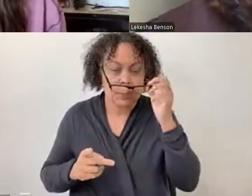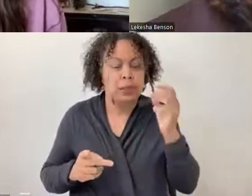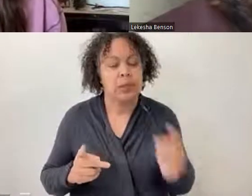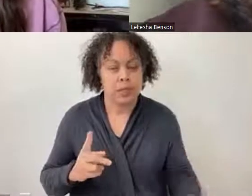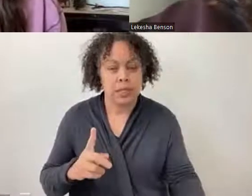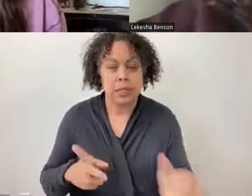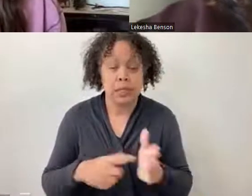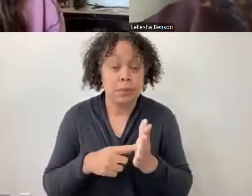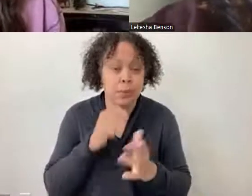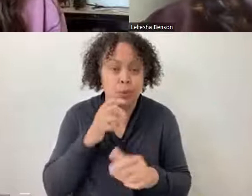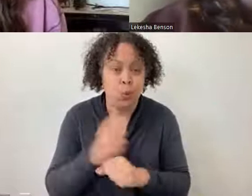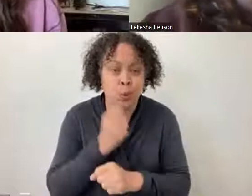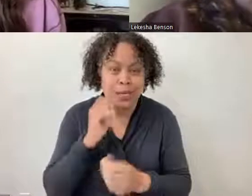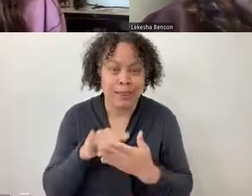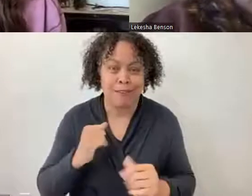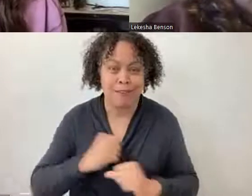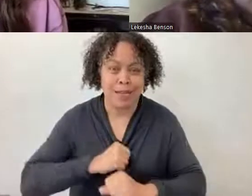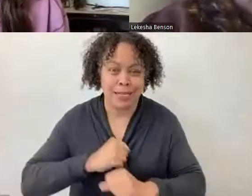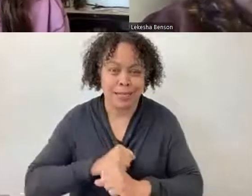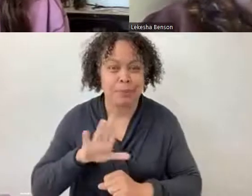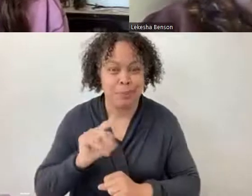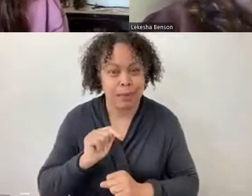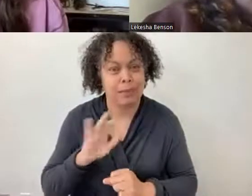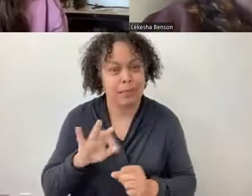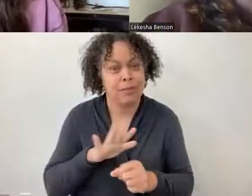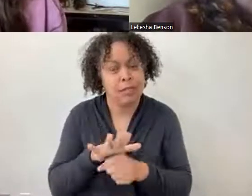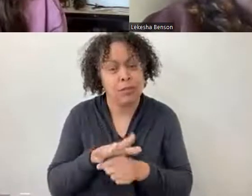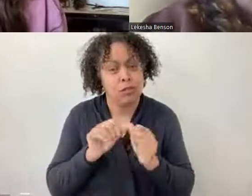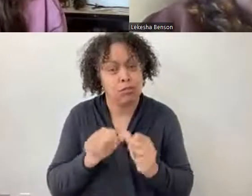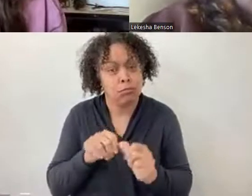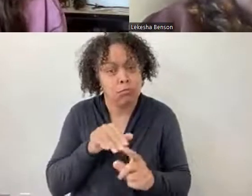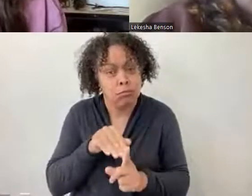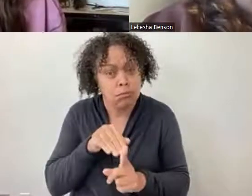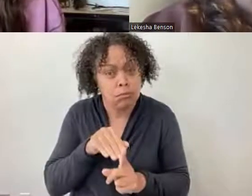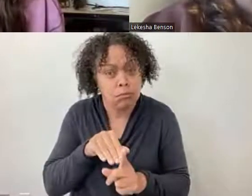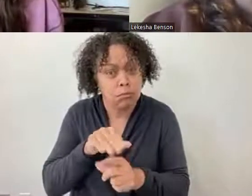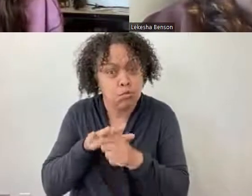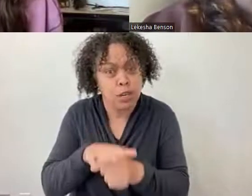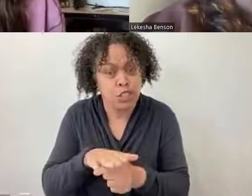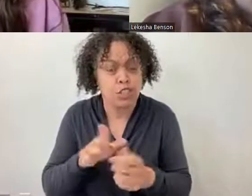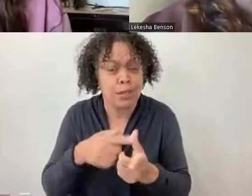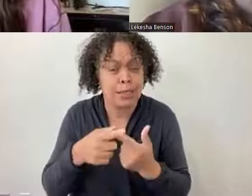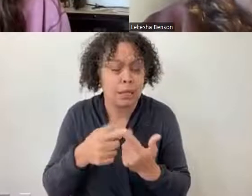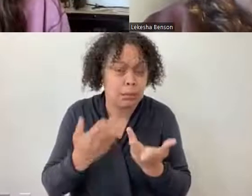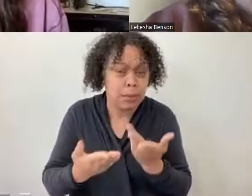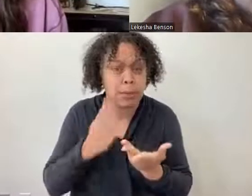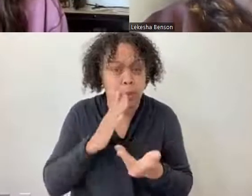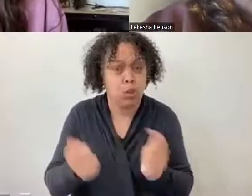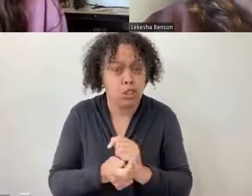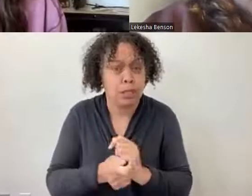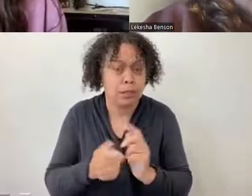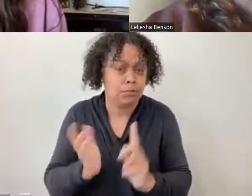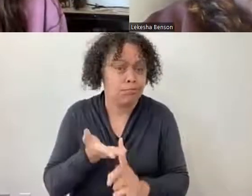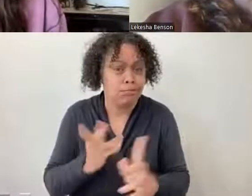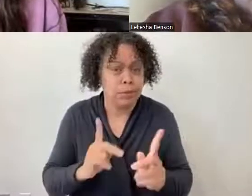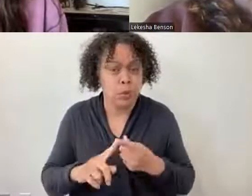won. But if there's enough pressure over time, it can ideally result in some change.